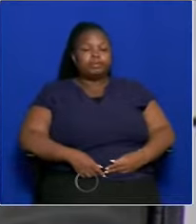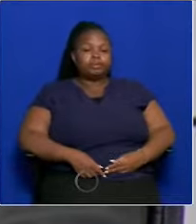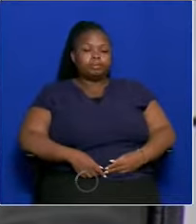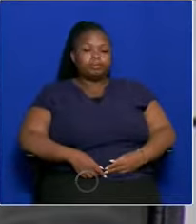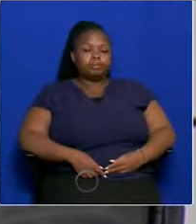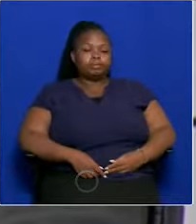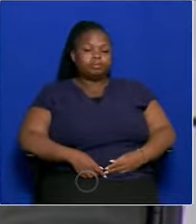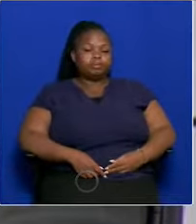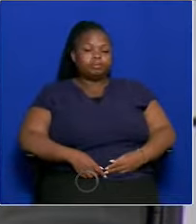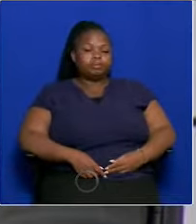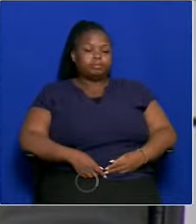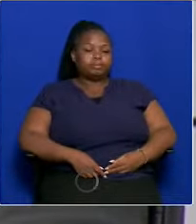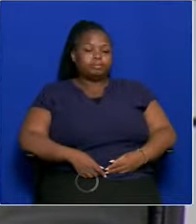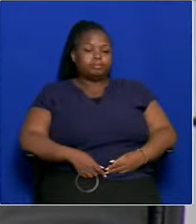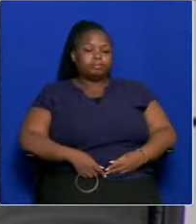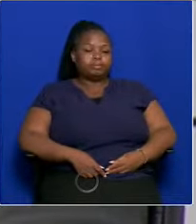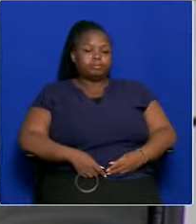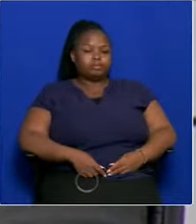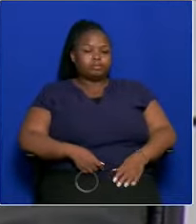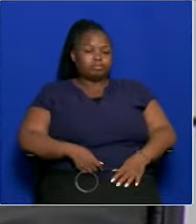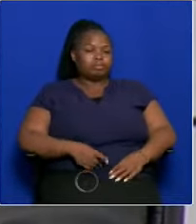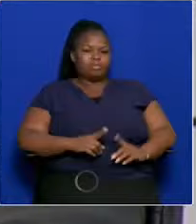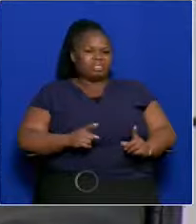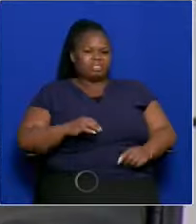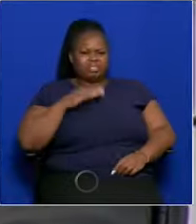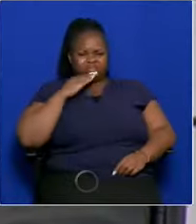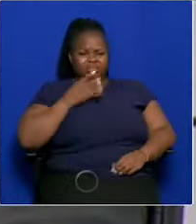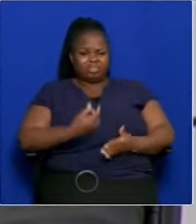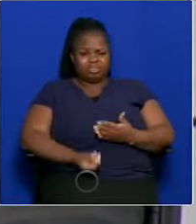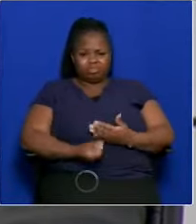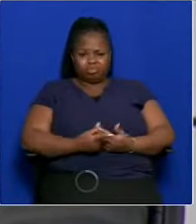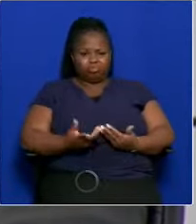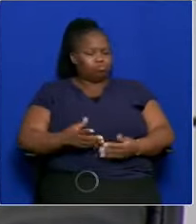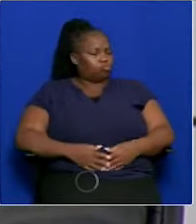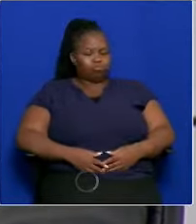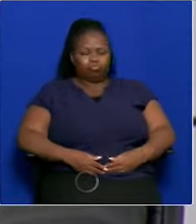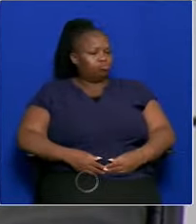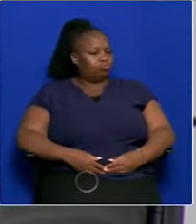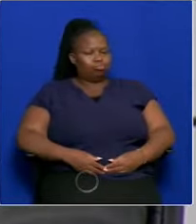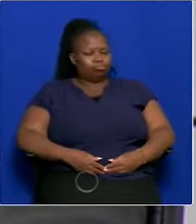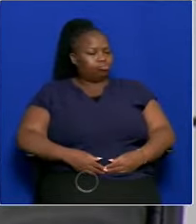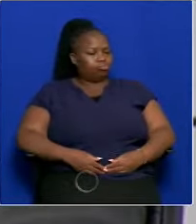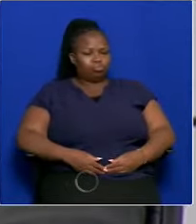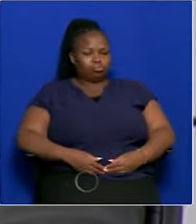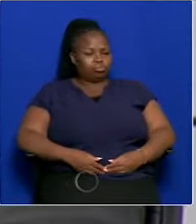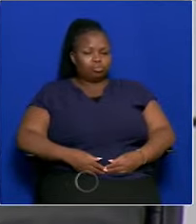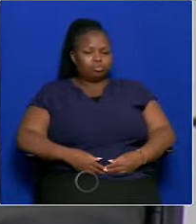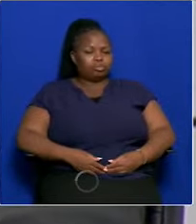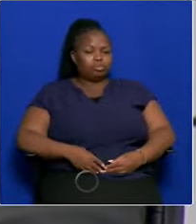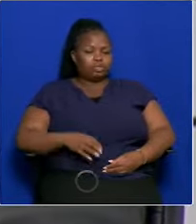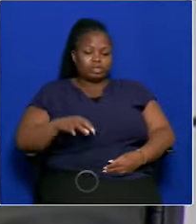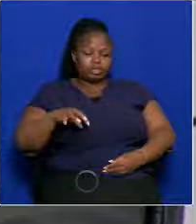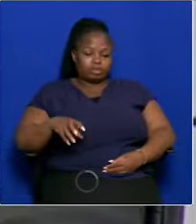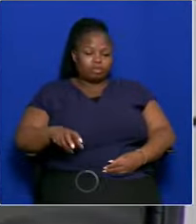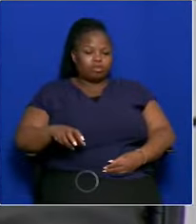forth. But it's not how it's happening. In the provinces, as I said, we are having what we call